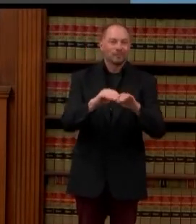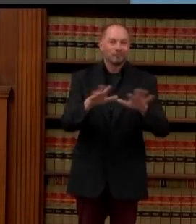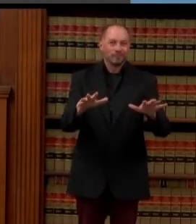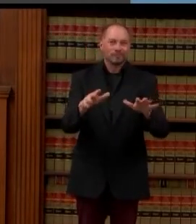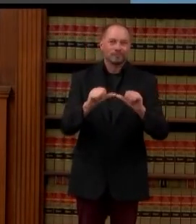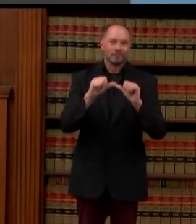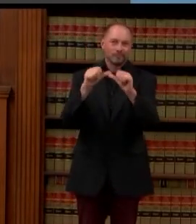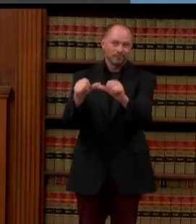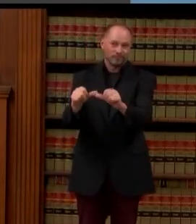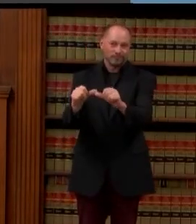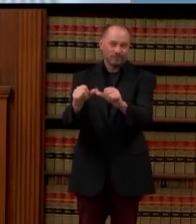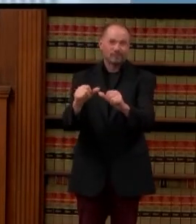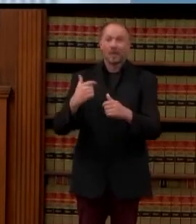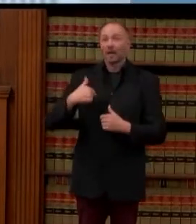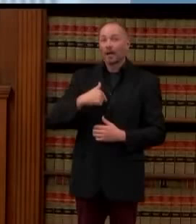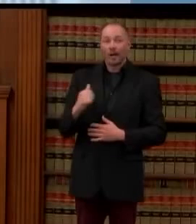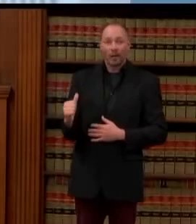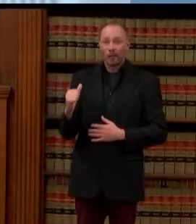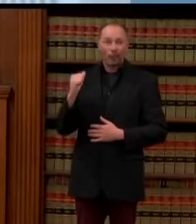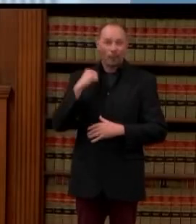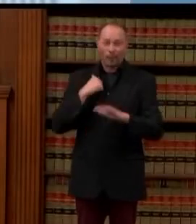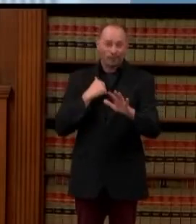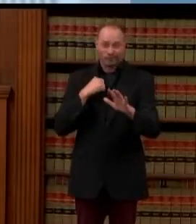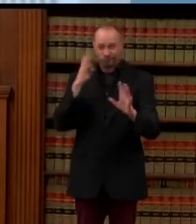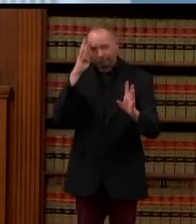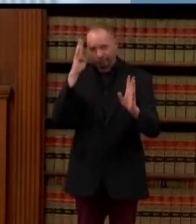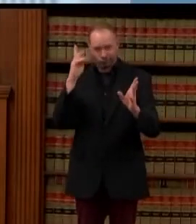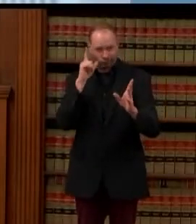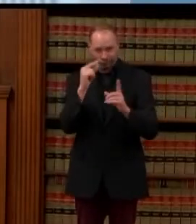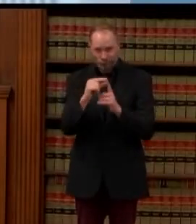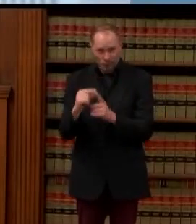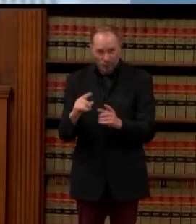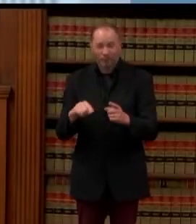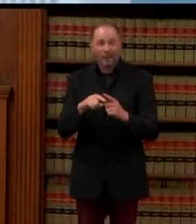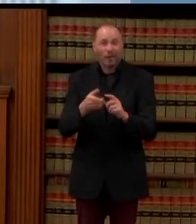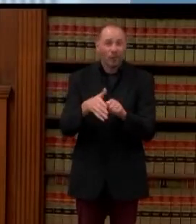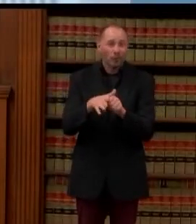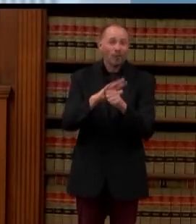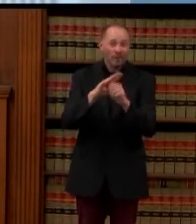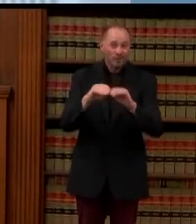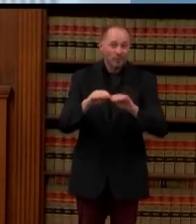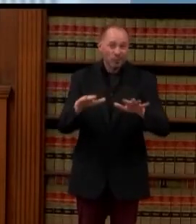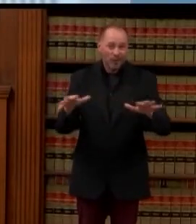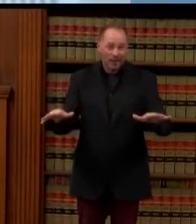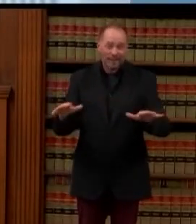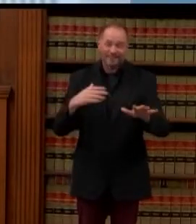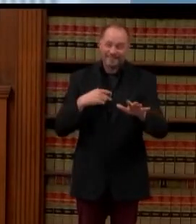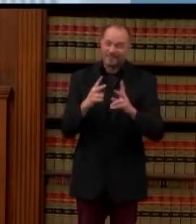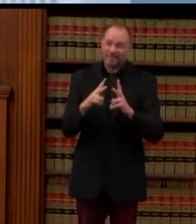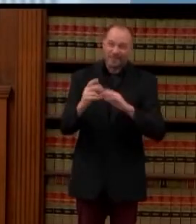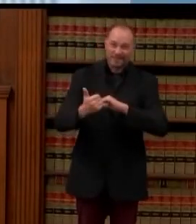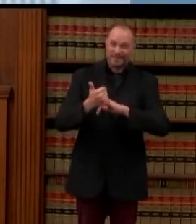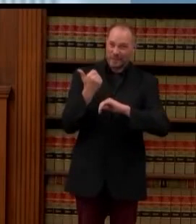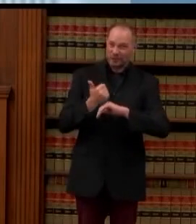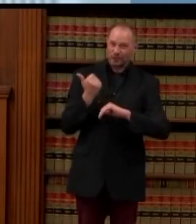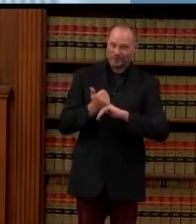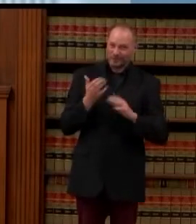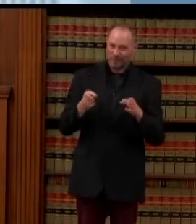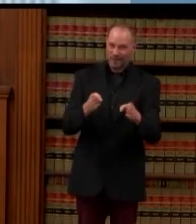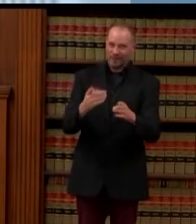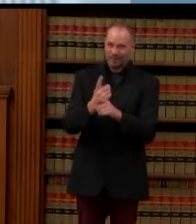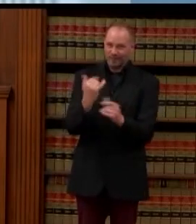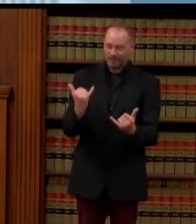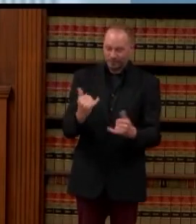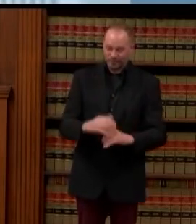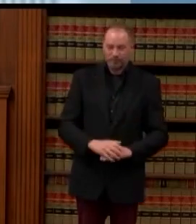continues. I'm not going to mince any words here when it comes to the spread of the coronavirus. We're on a very dangerous path.